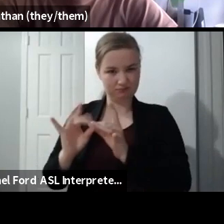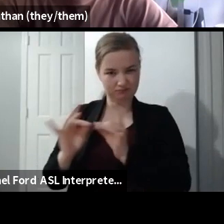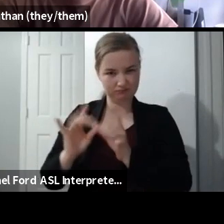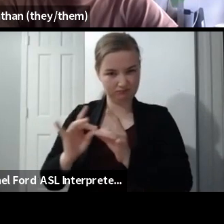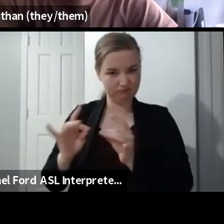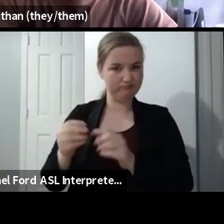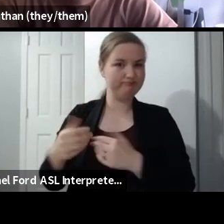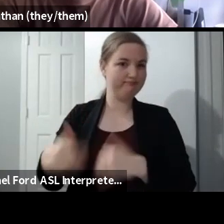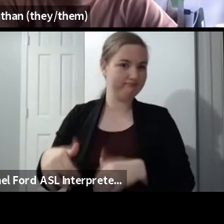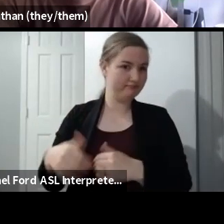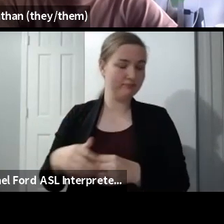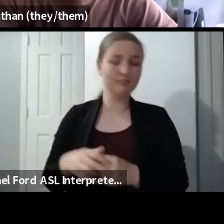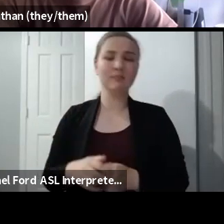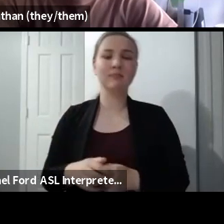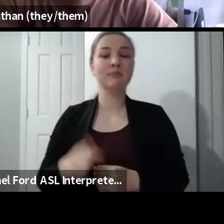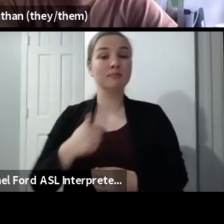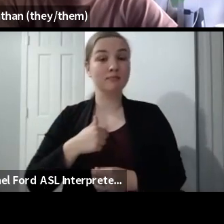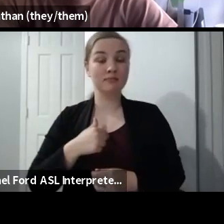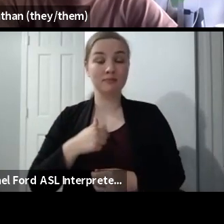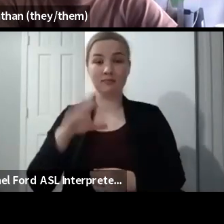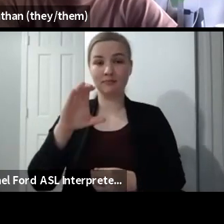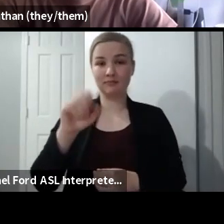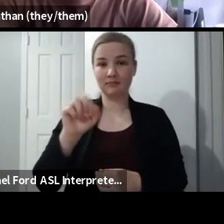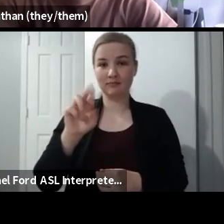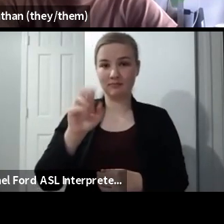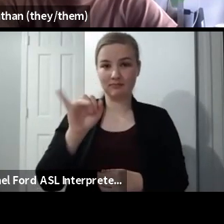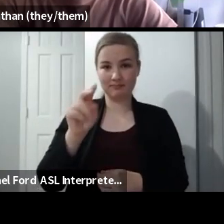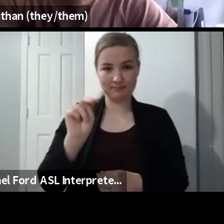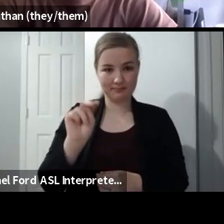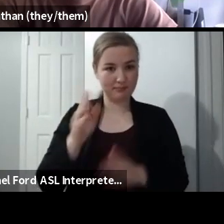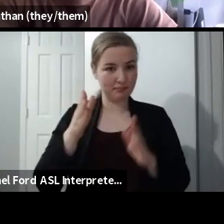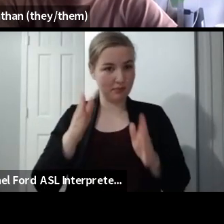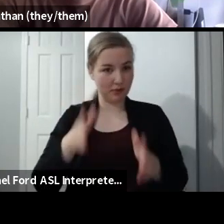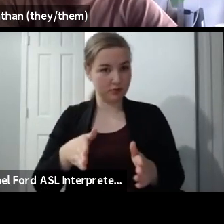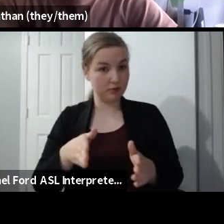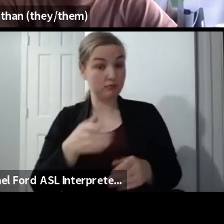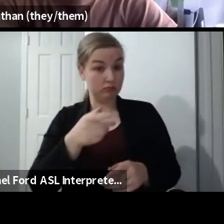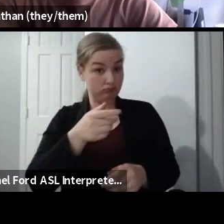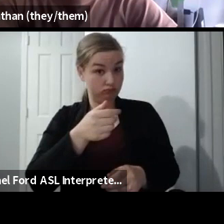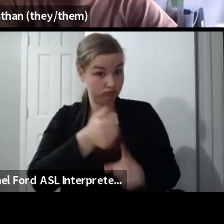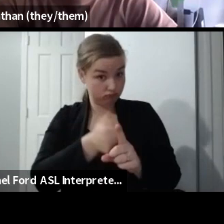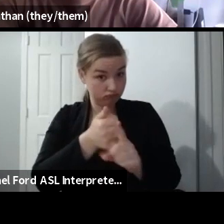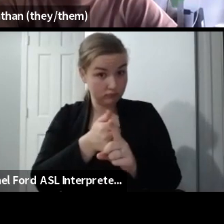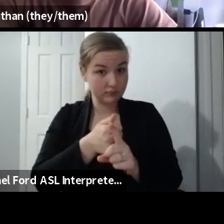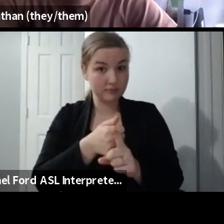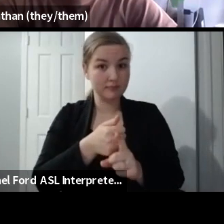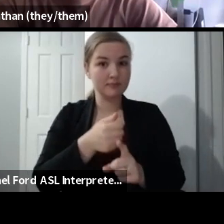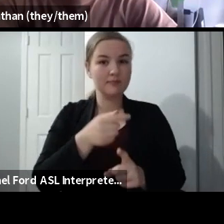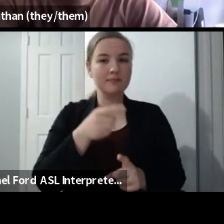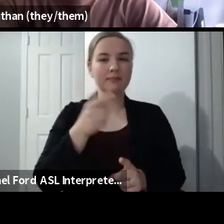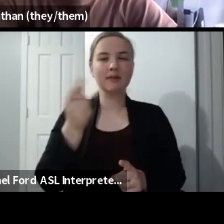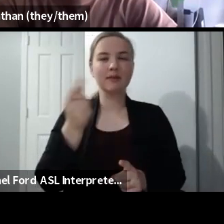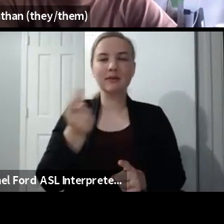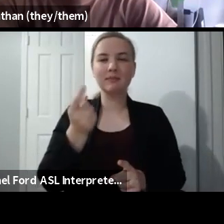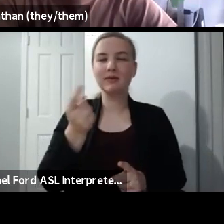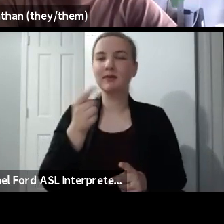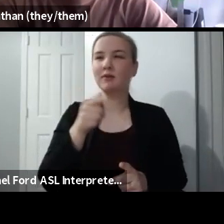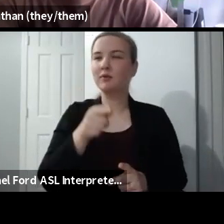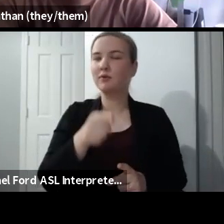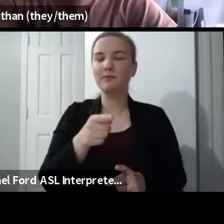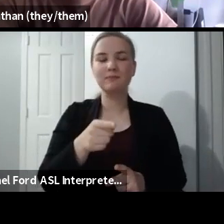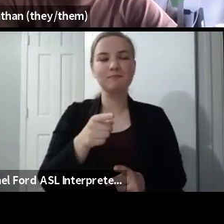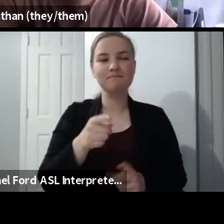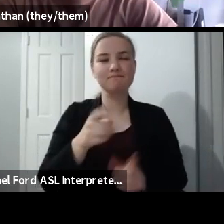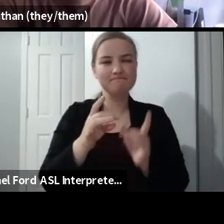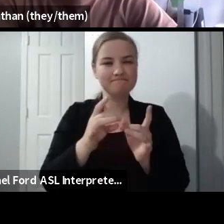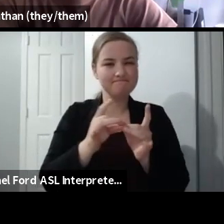as a Caribbean person, is there something that you've reached out to that you can keep next to you and say, these